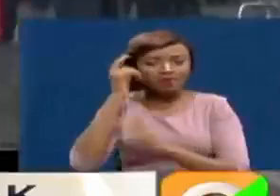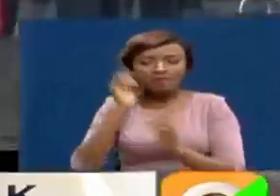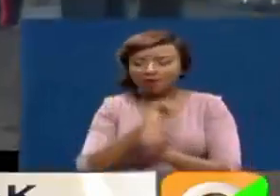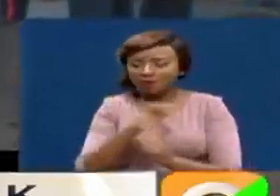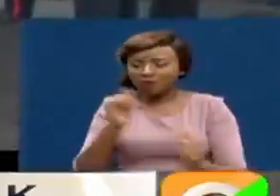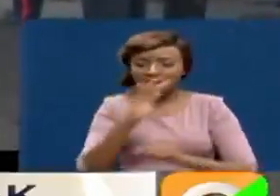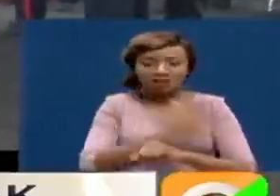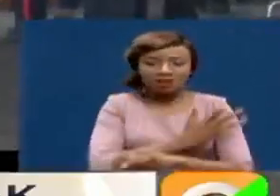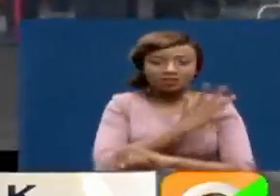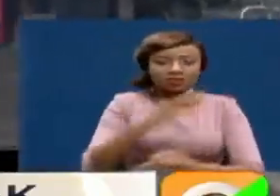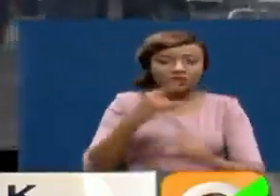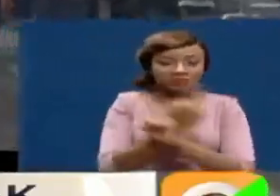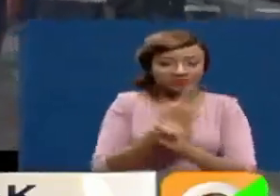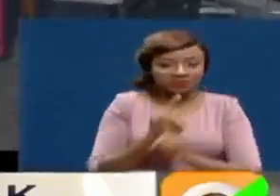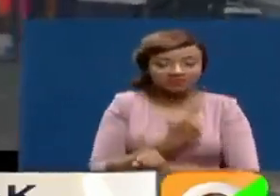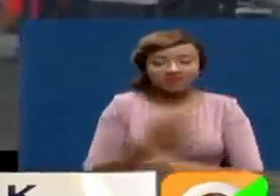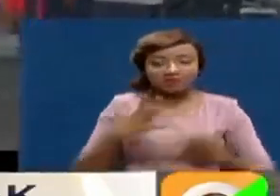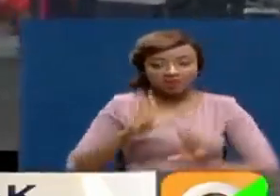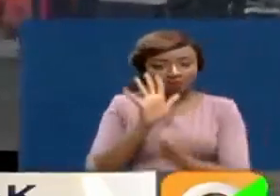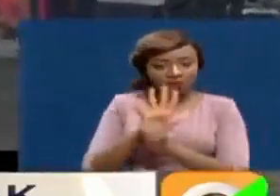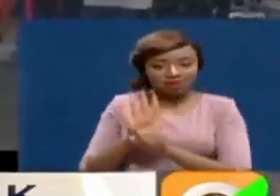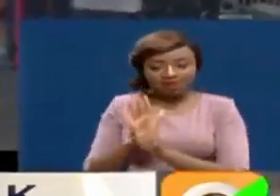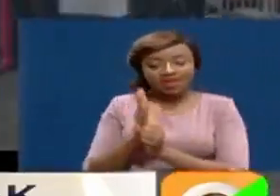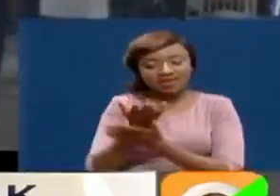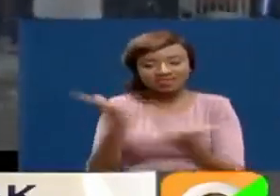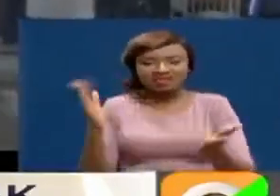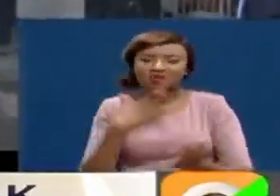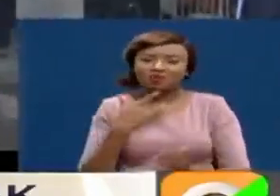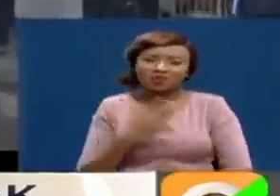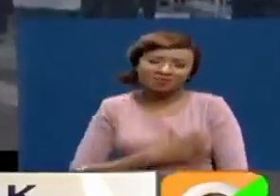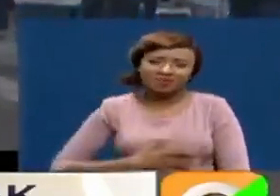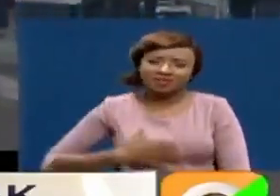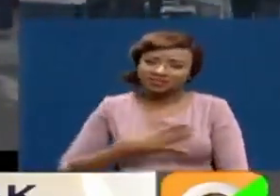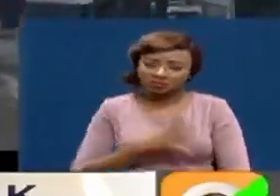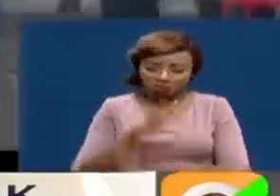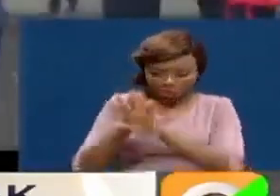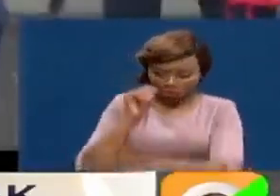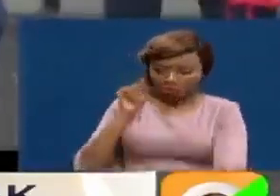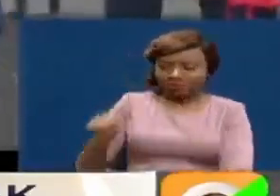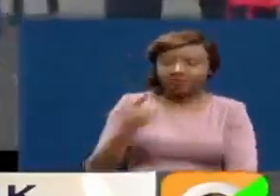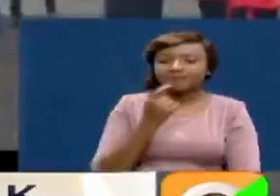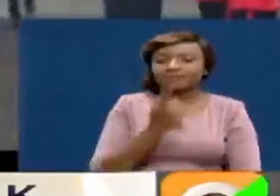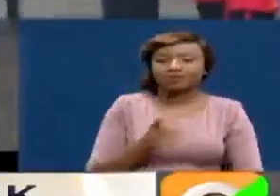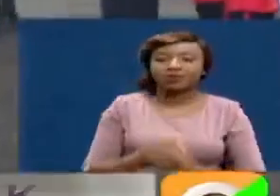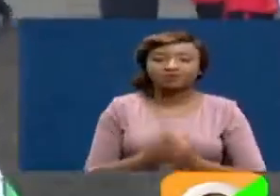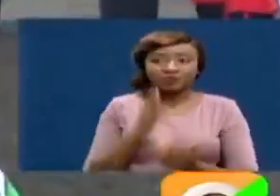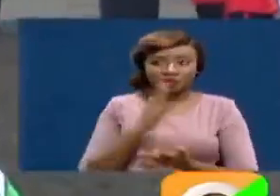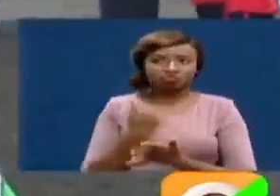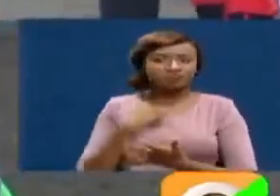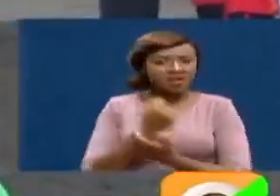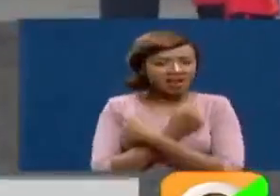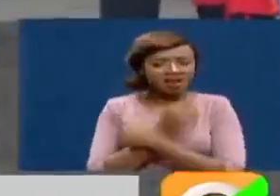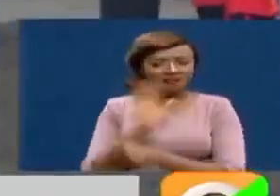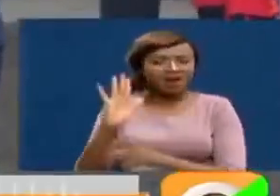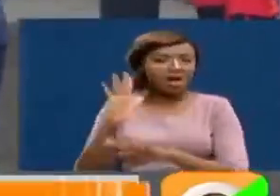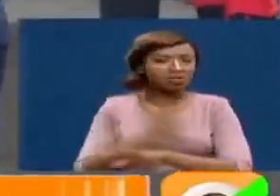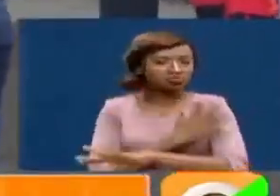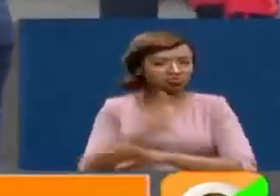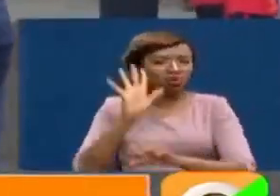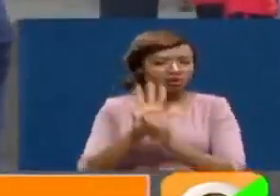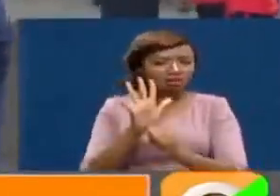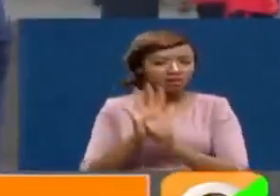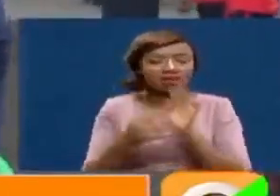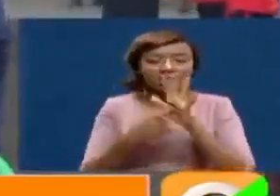very fresh. Many here urging others to embrace and follow in Moi's footsteps. Nilikuwa napenda sana nyimbo zake. Kama hizi